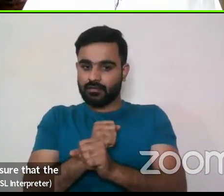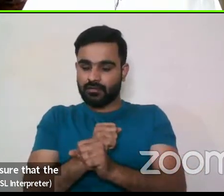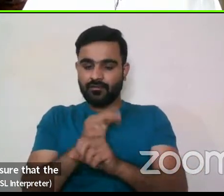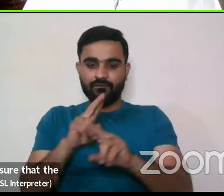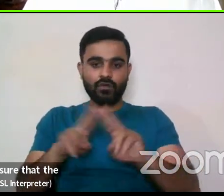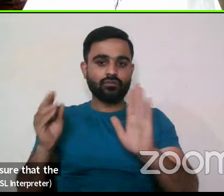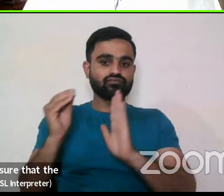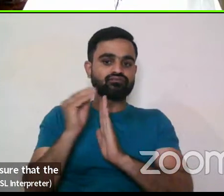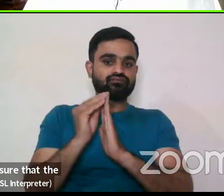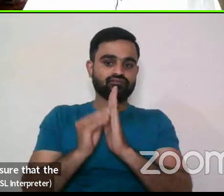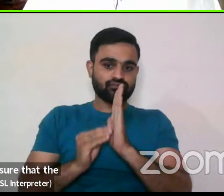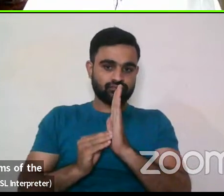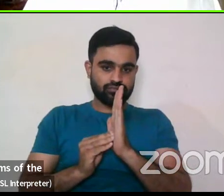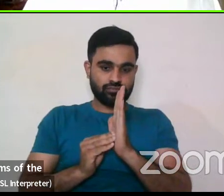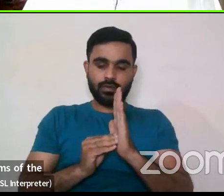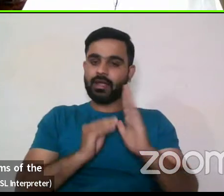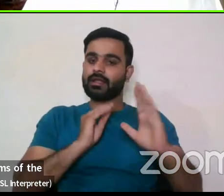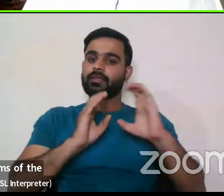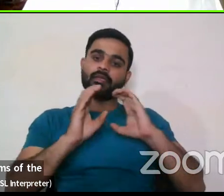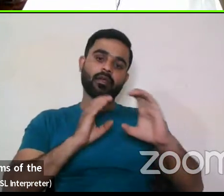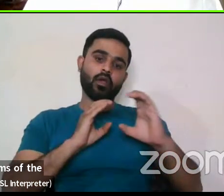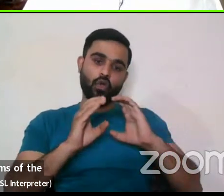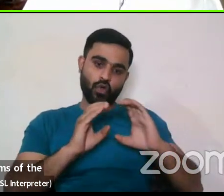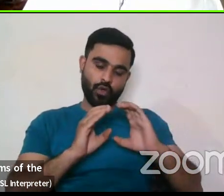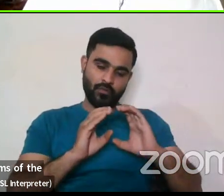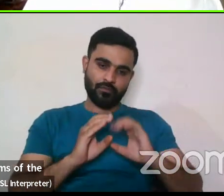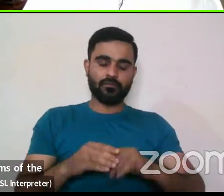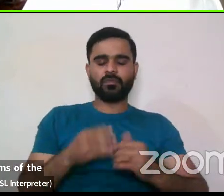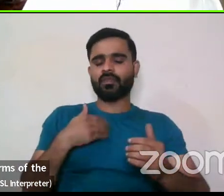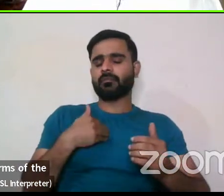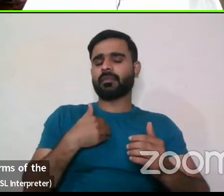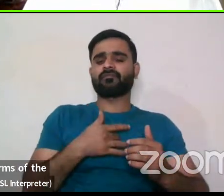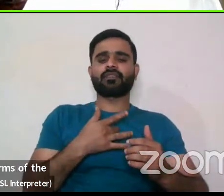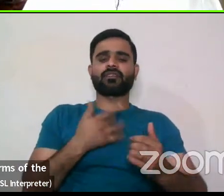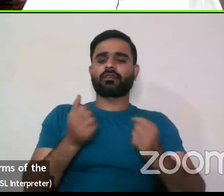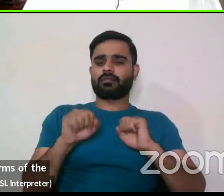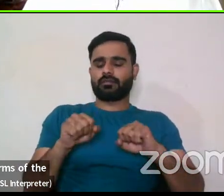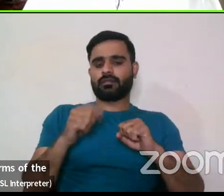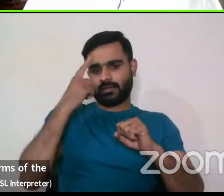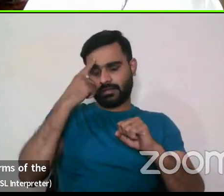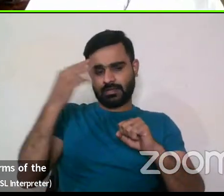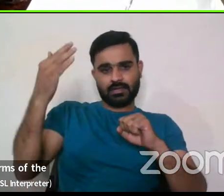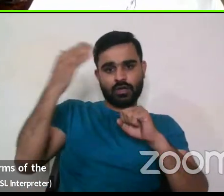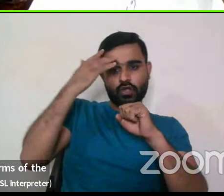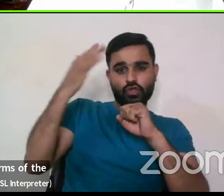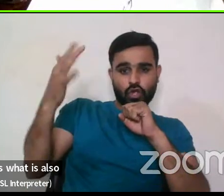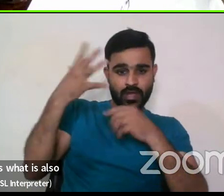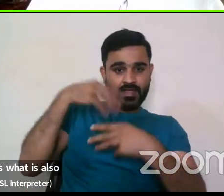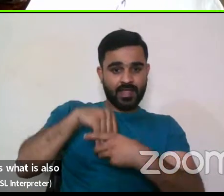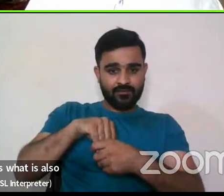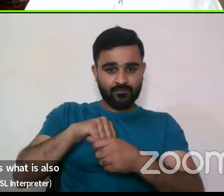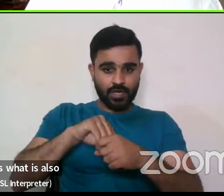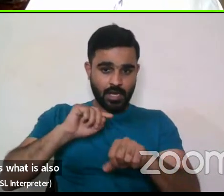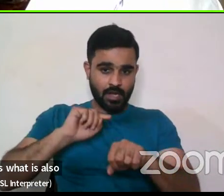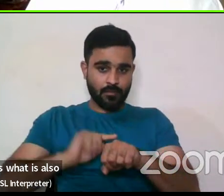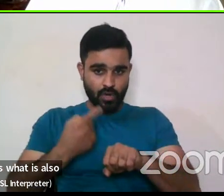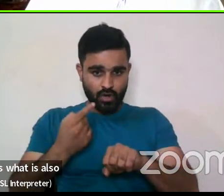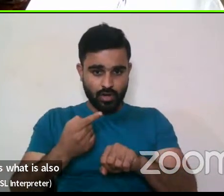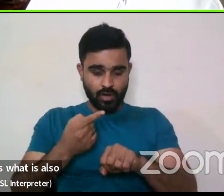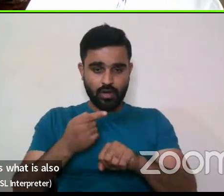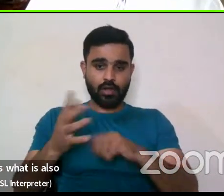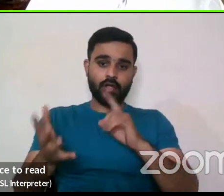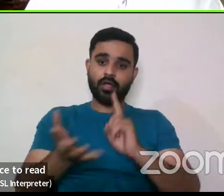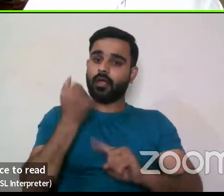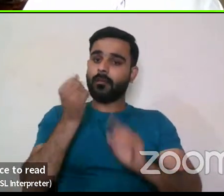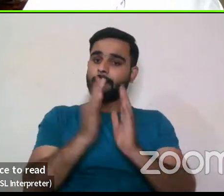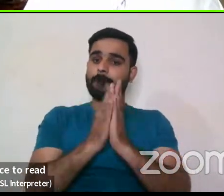filled in terms of the conversation. And I suppose what is also critical, because I also had a chance to read the book,